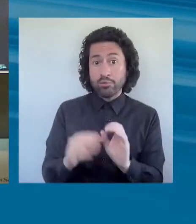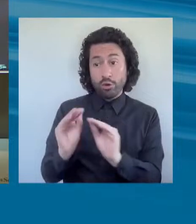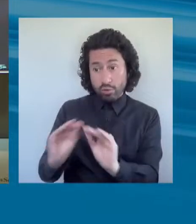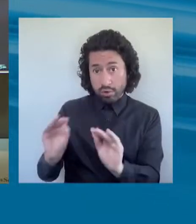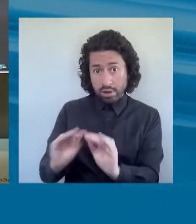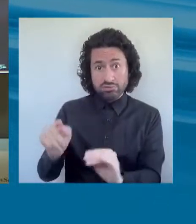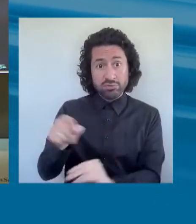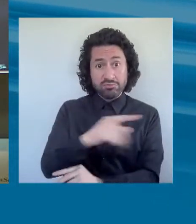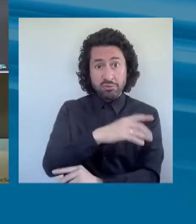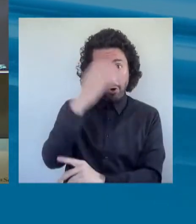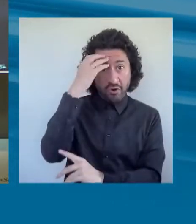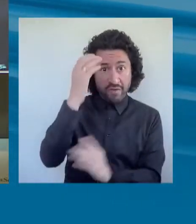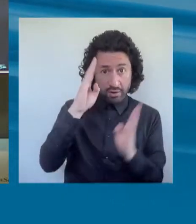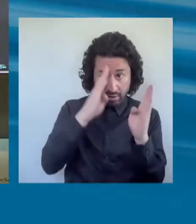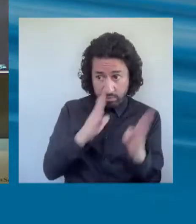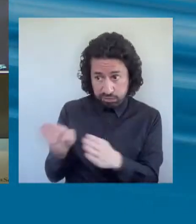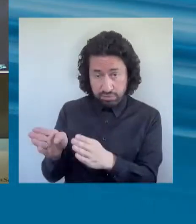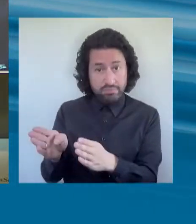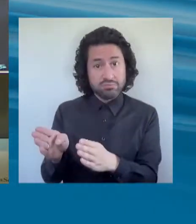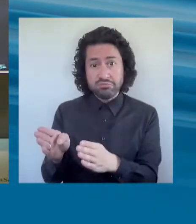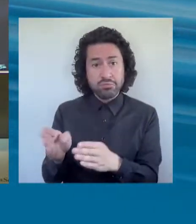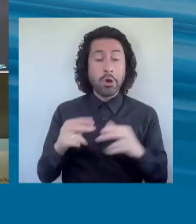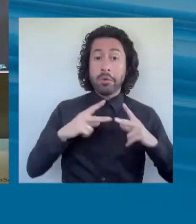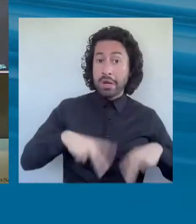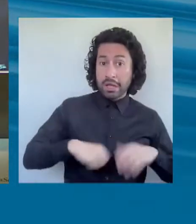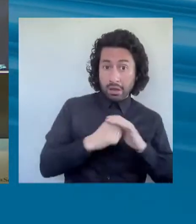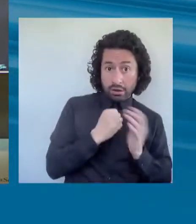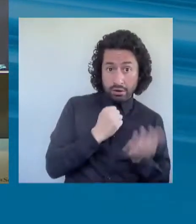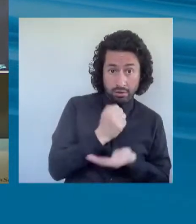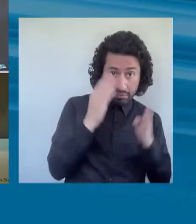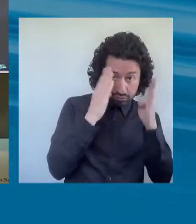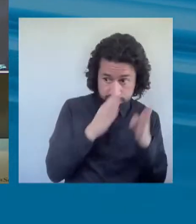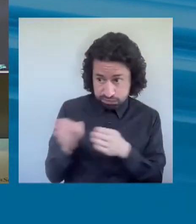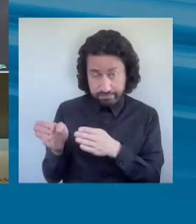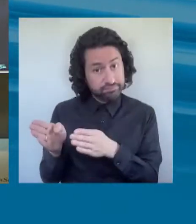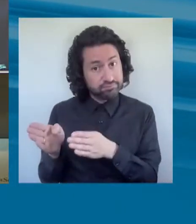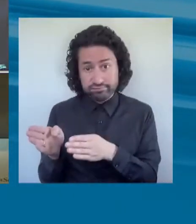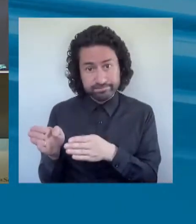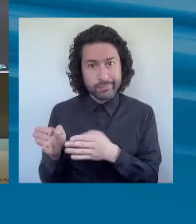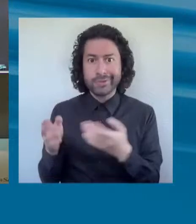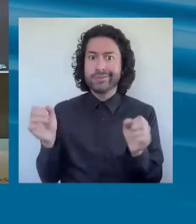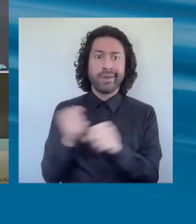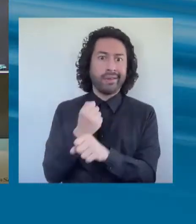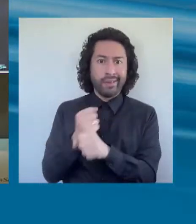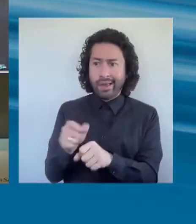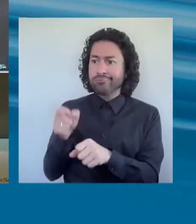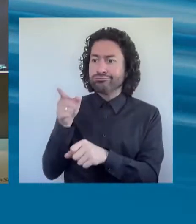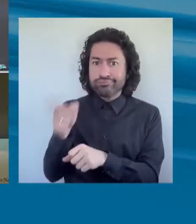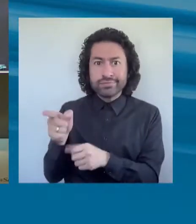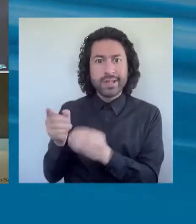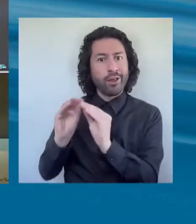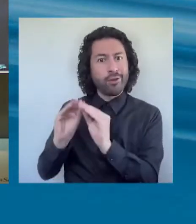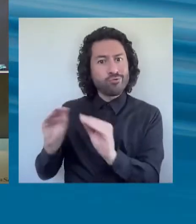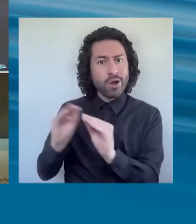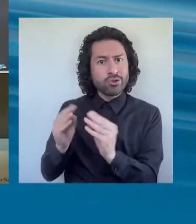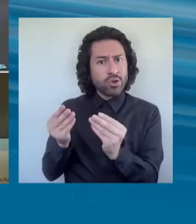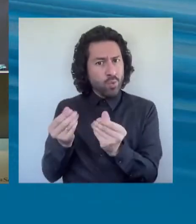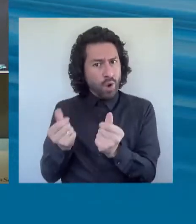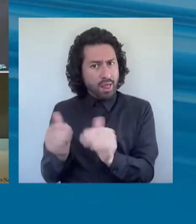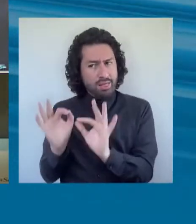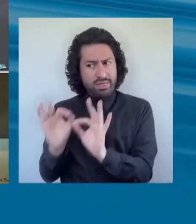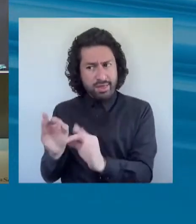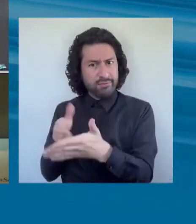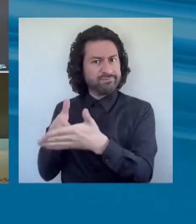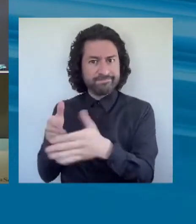not considered priorities by the governments or the ministries of economy. So this prevents us from advancing towards